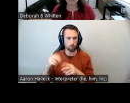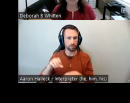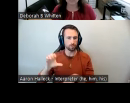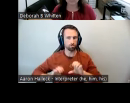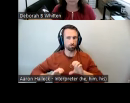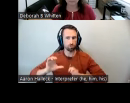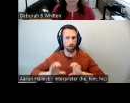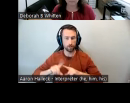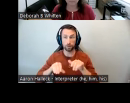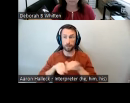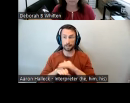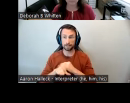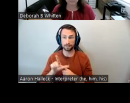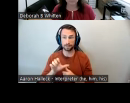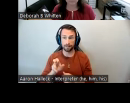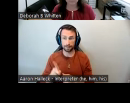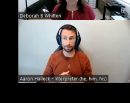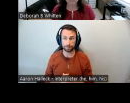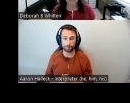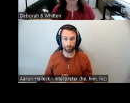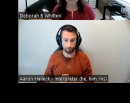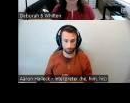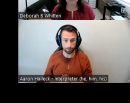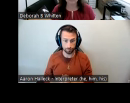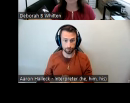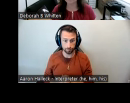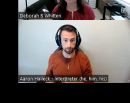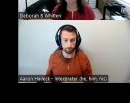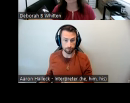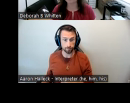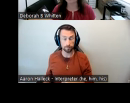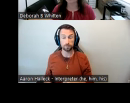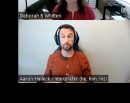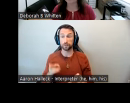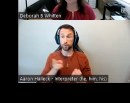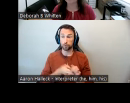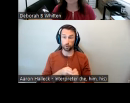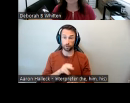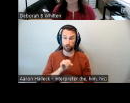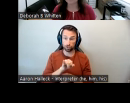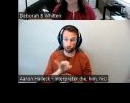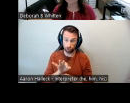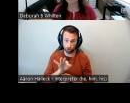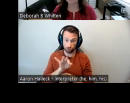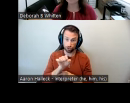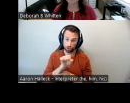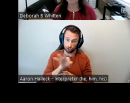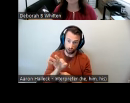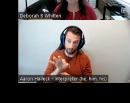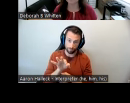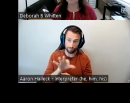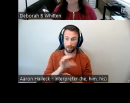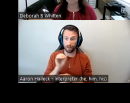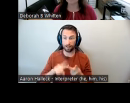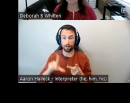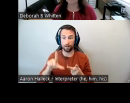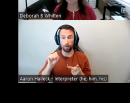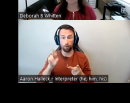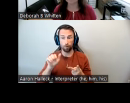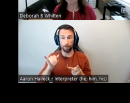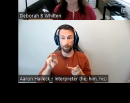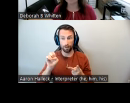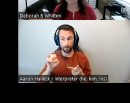link. There you go. Joining Jeff and Lorraine today is Amy Hernandez